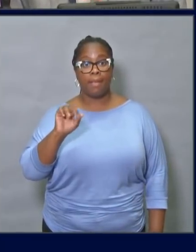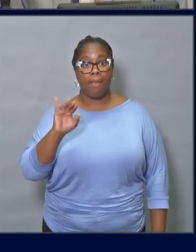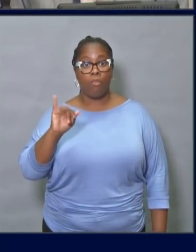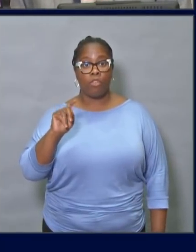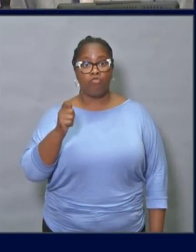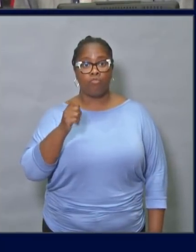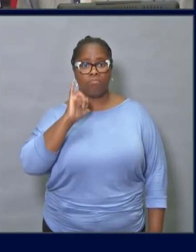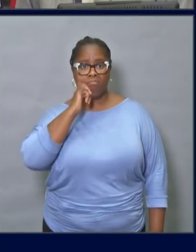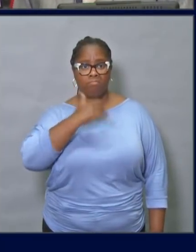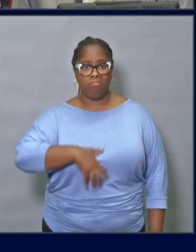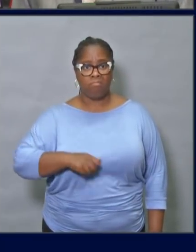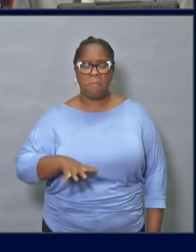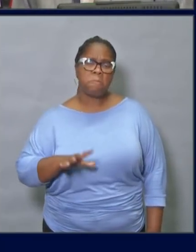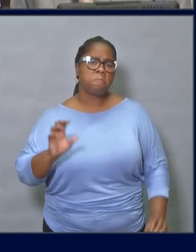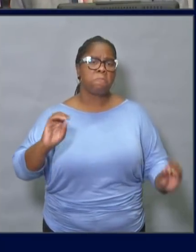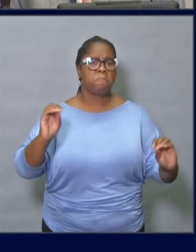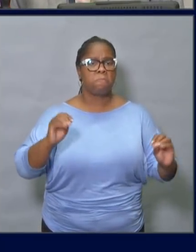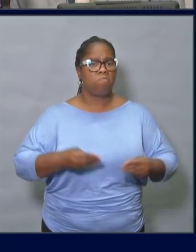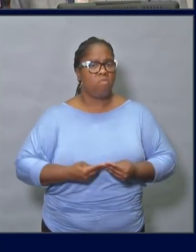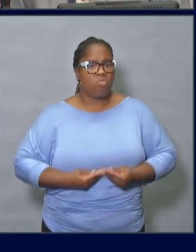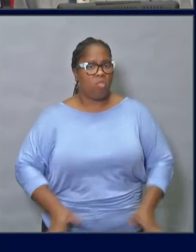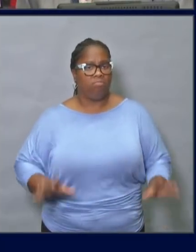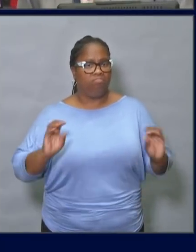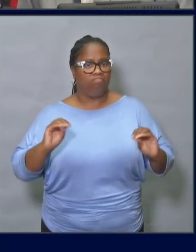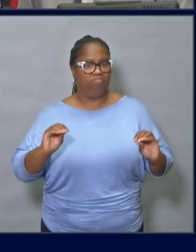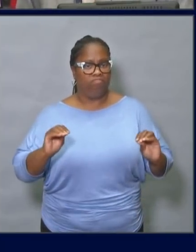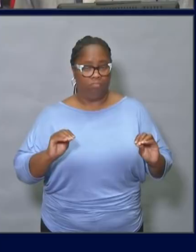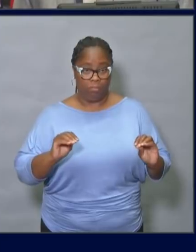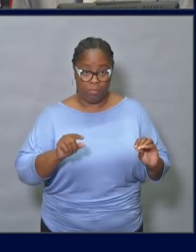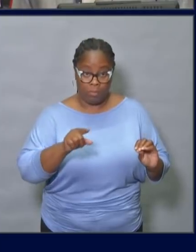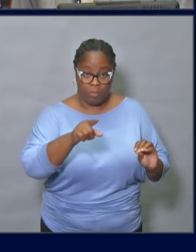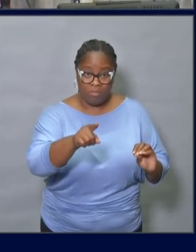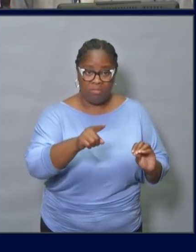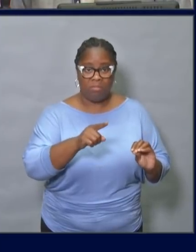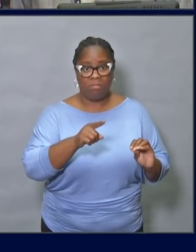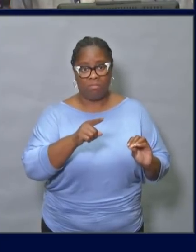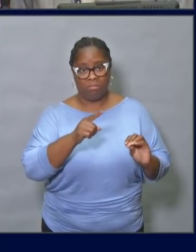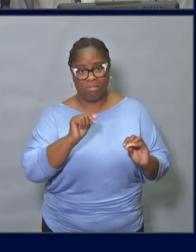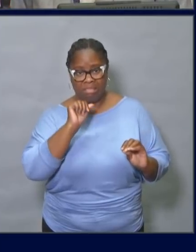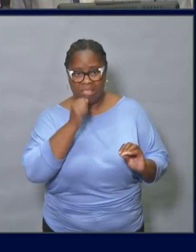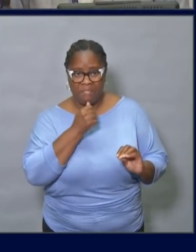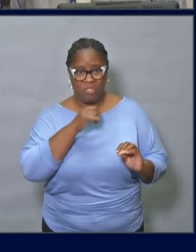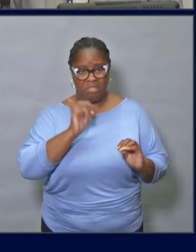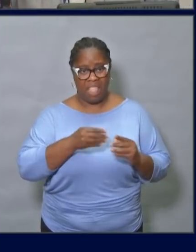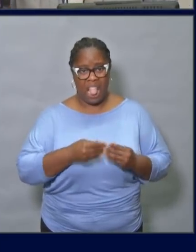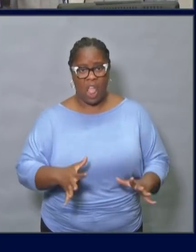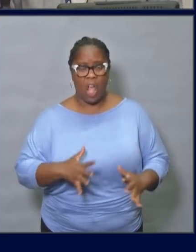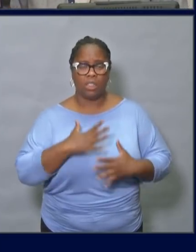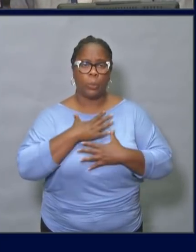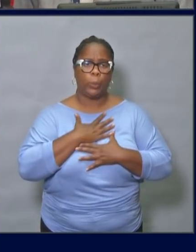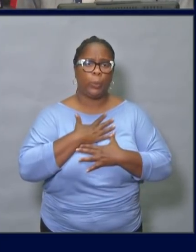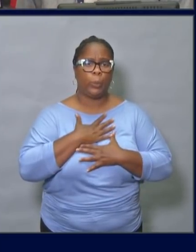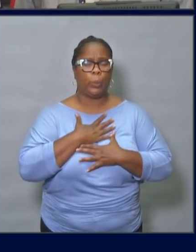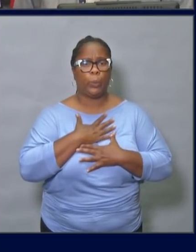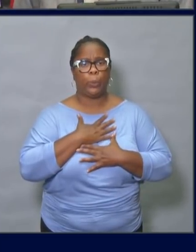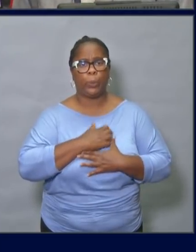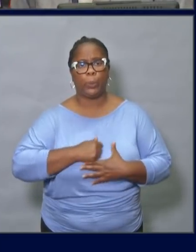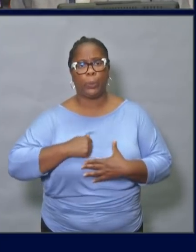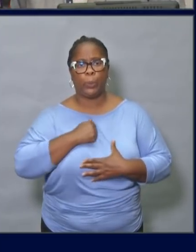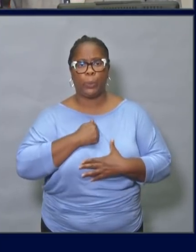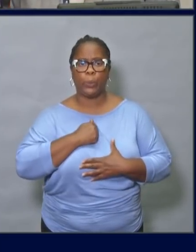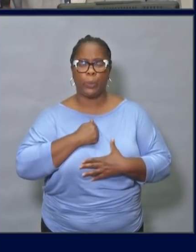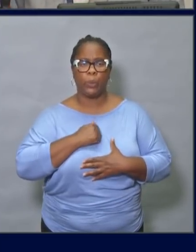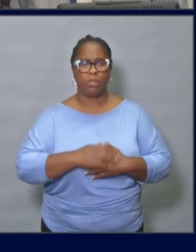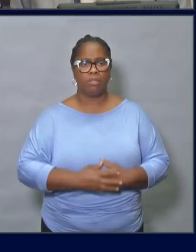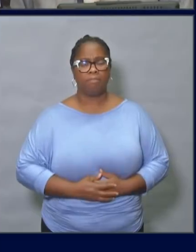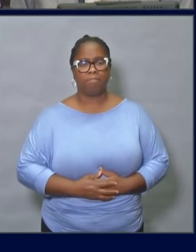before, our hearts and prayers go out to the families who suffered such a significant loss. In addition, as you see